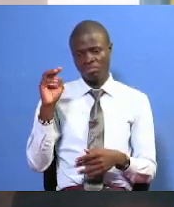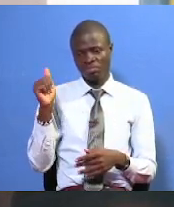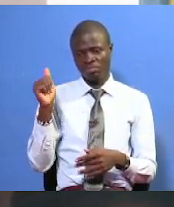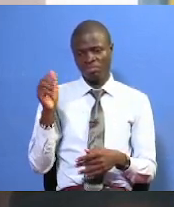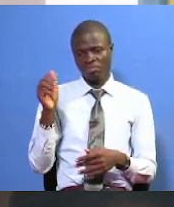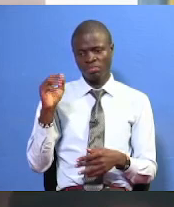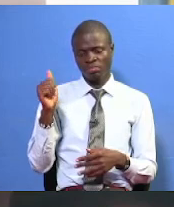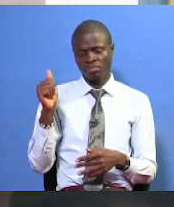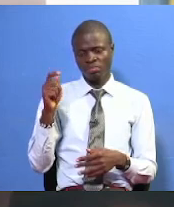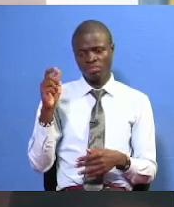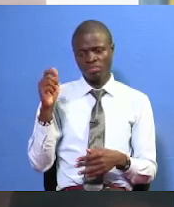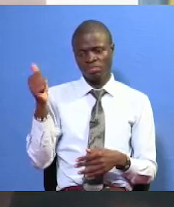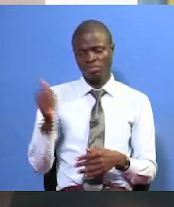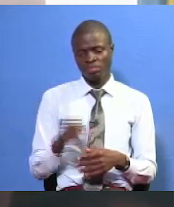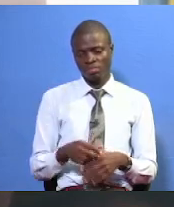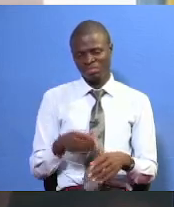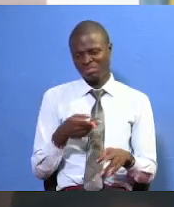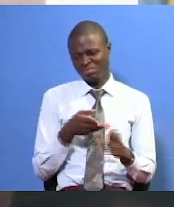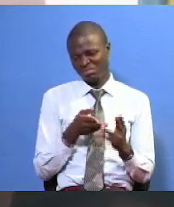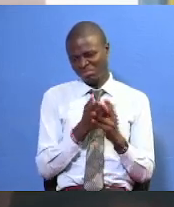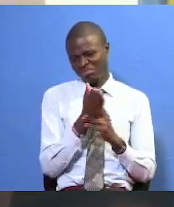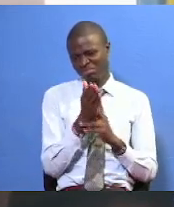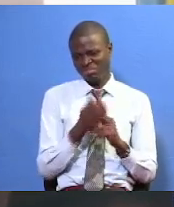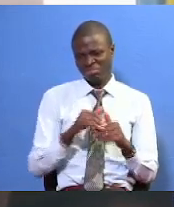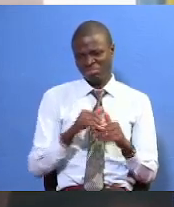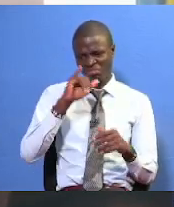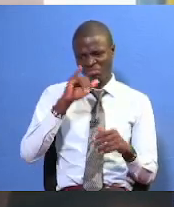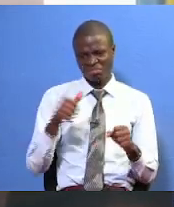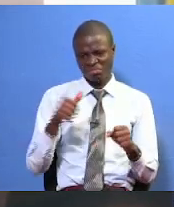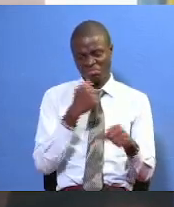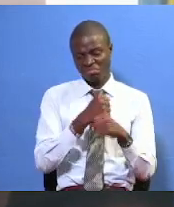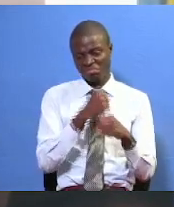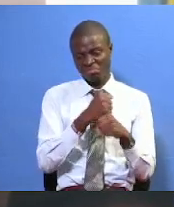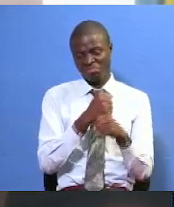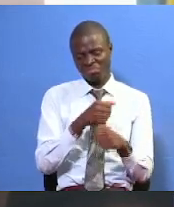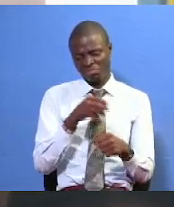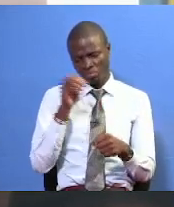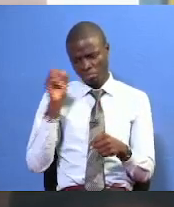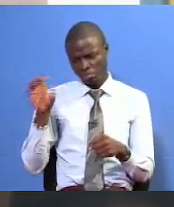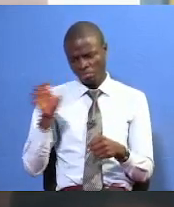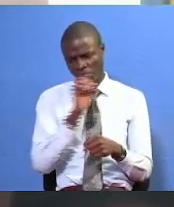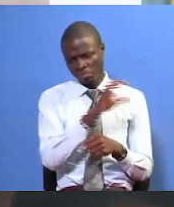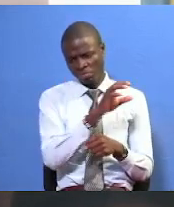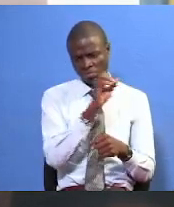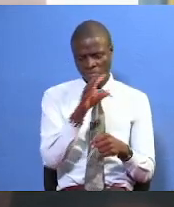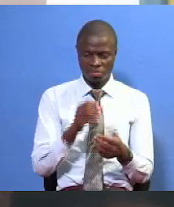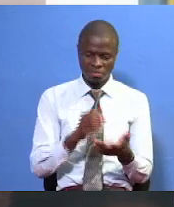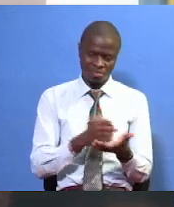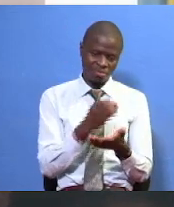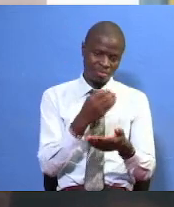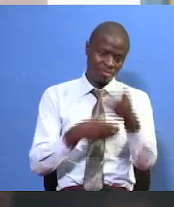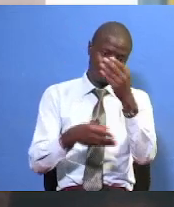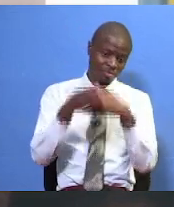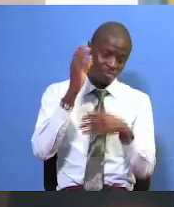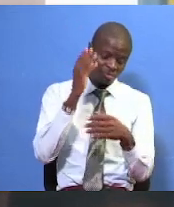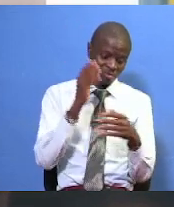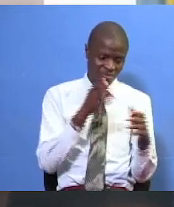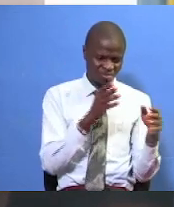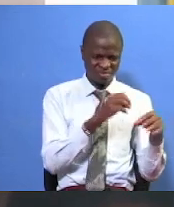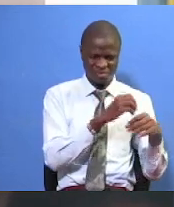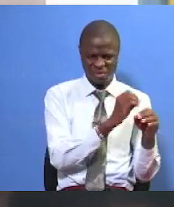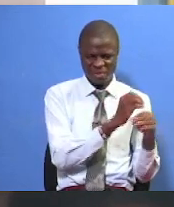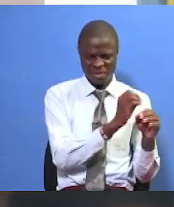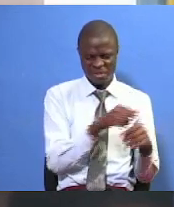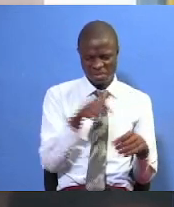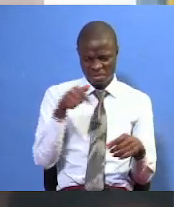opportunities, among them internships and job placements, as well as contributions towards bettering the university's physical infrastructure.